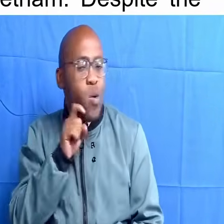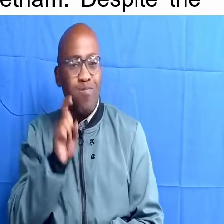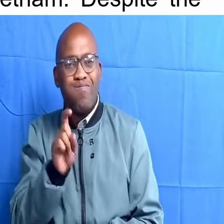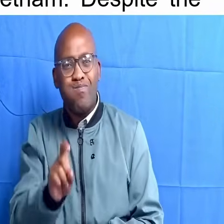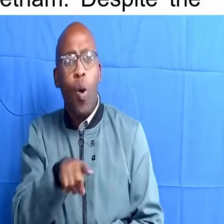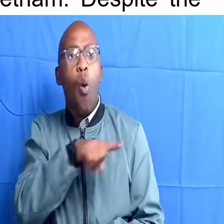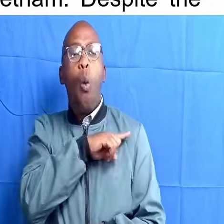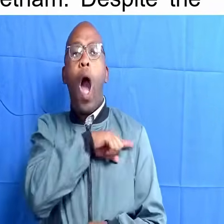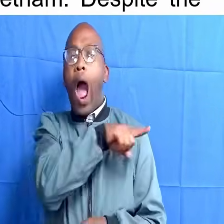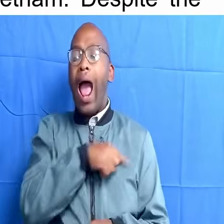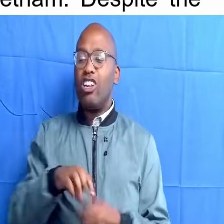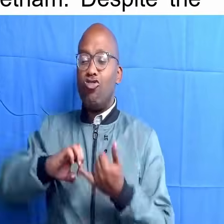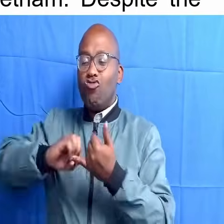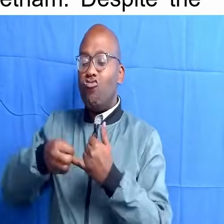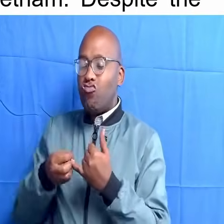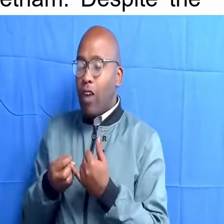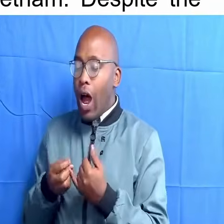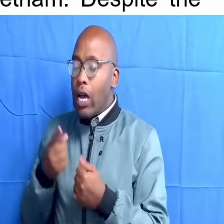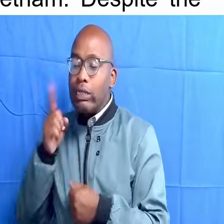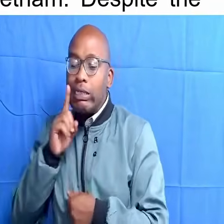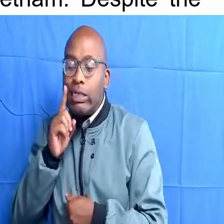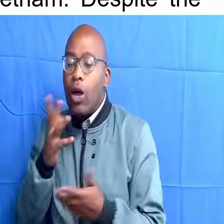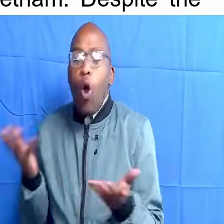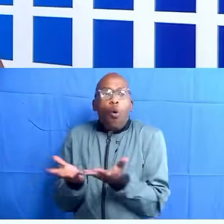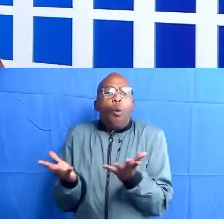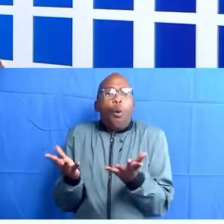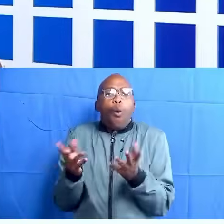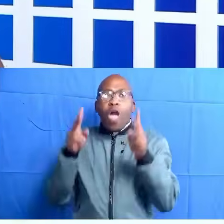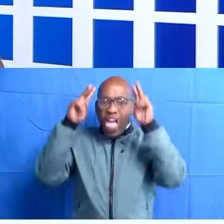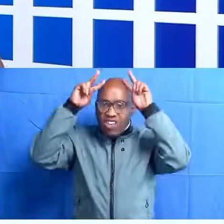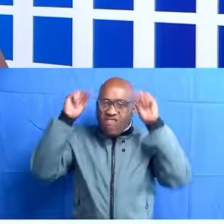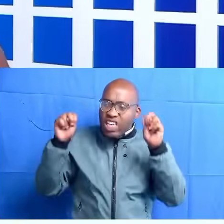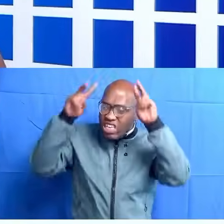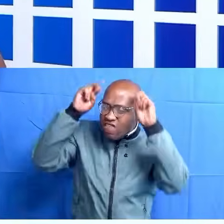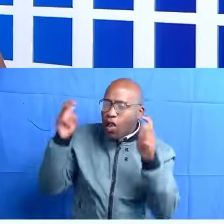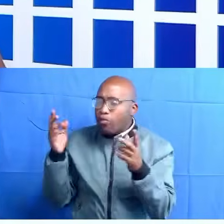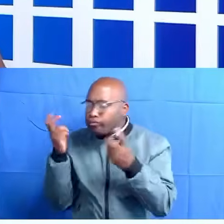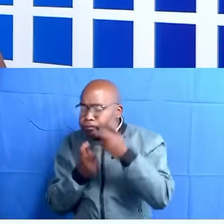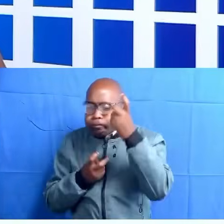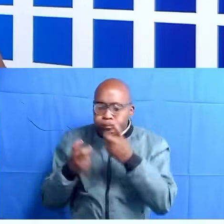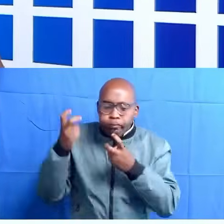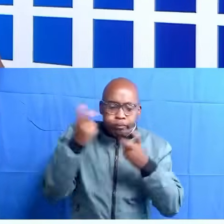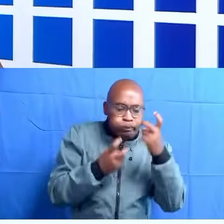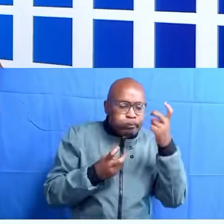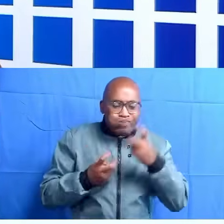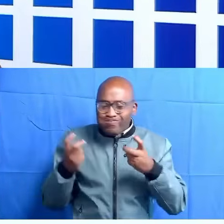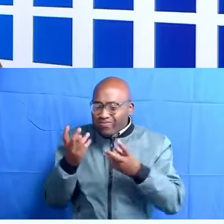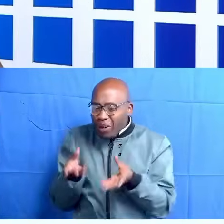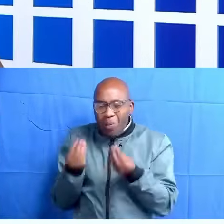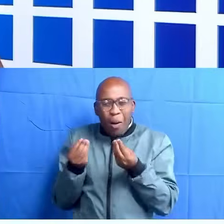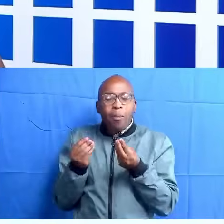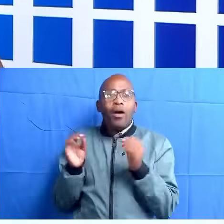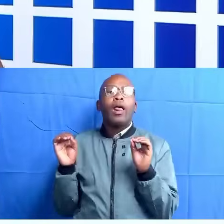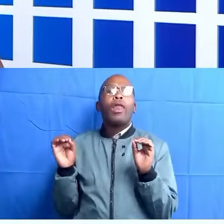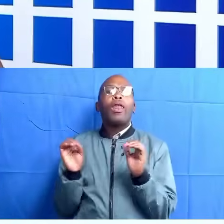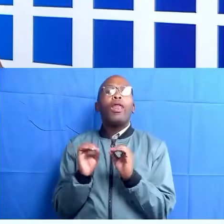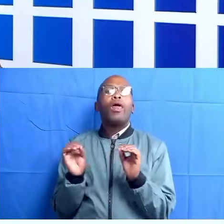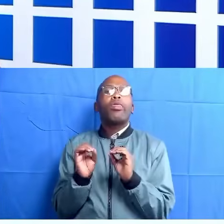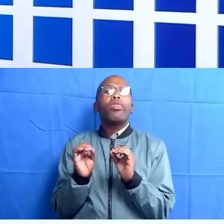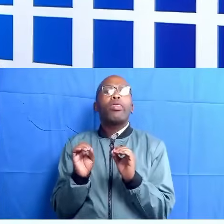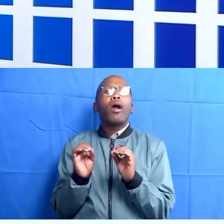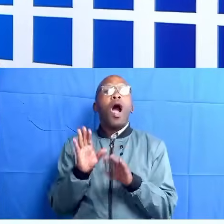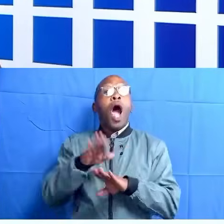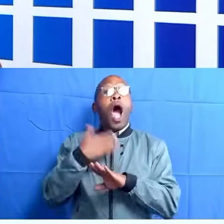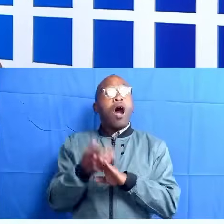and find the Viet Congs, but they failed. And now, after this search and destroy, the United States